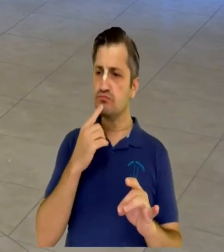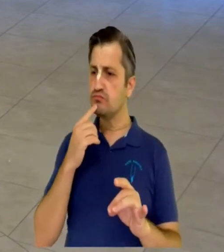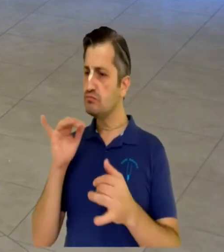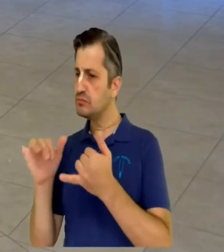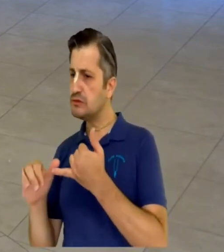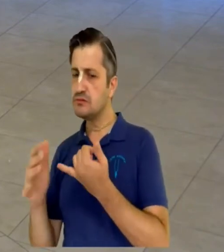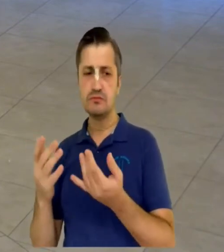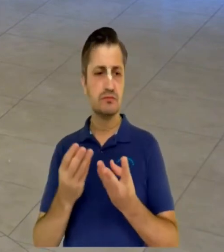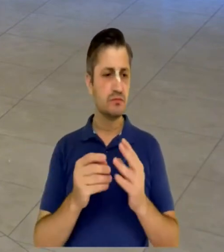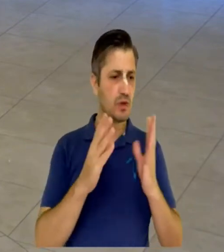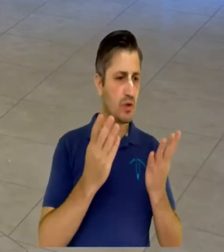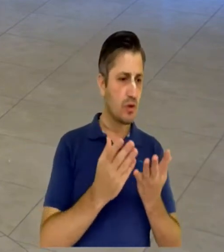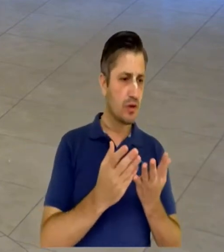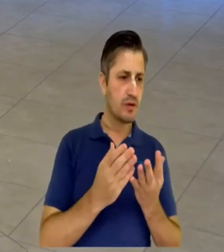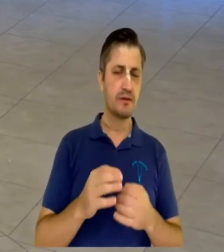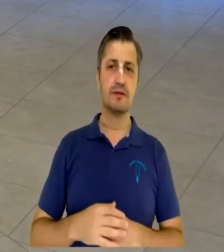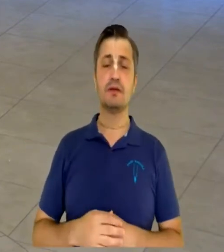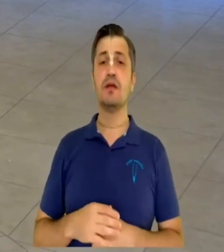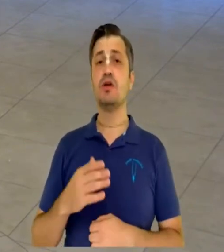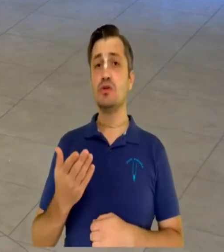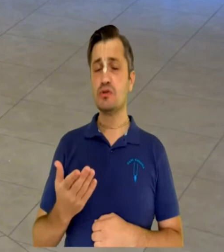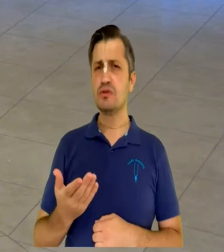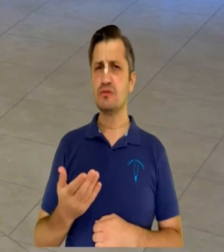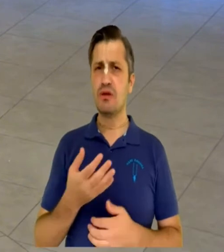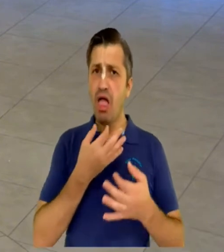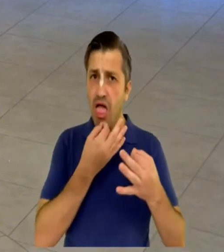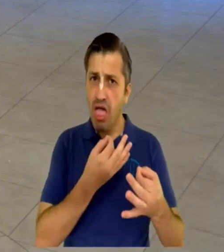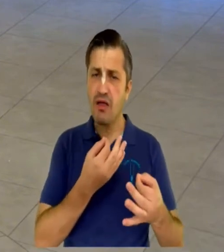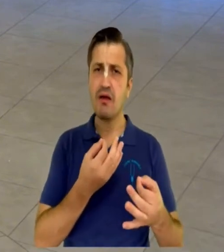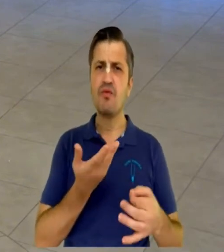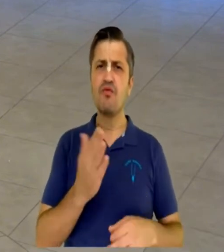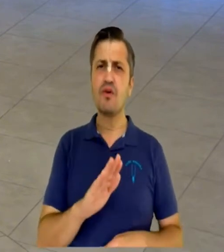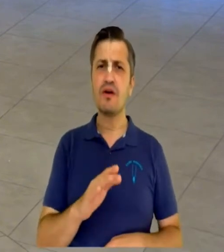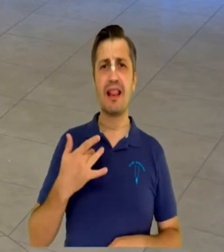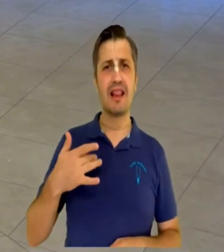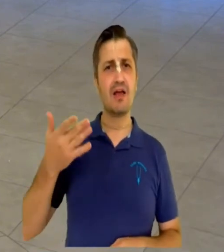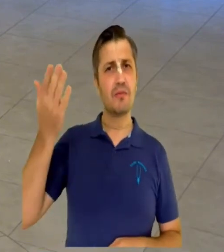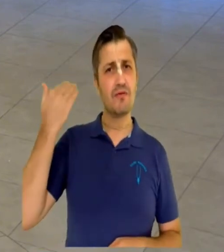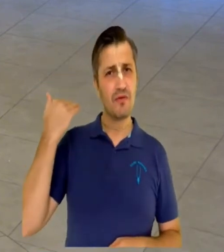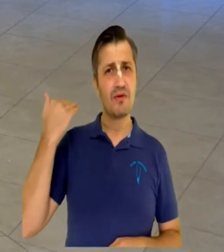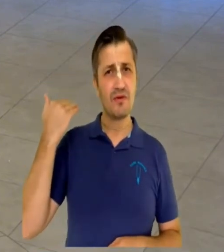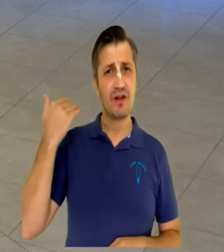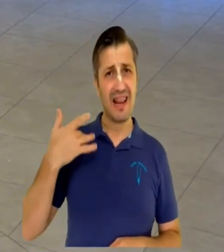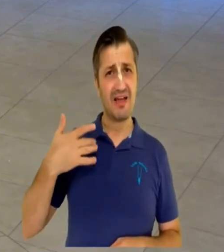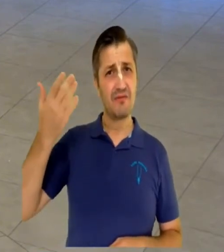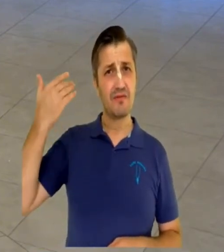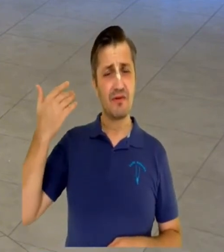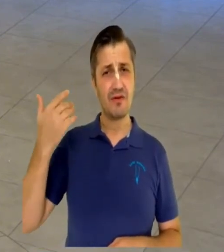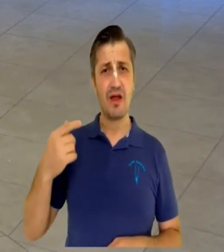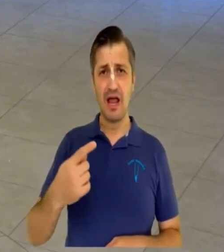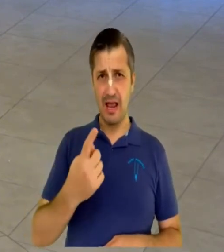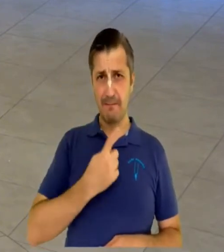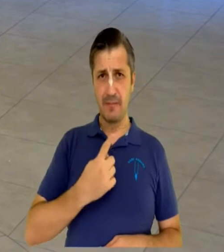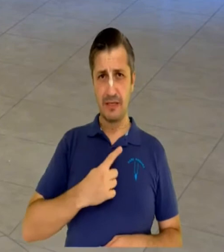carries aromas. And Srila Prabhupada describes in this purport that we create our own consciousness by